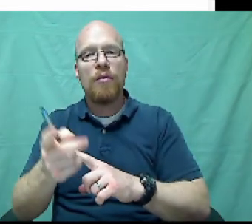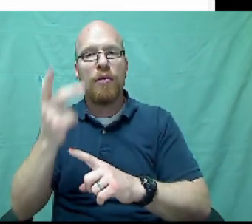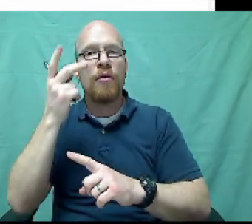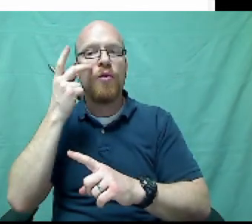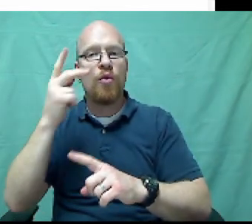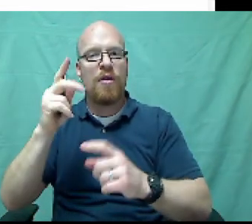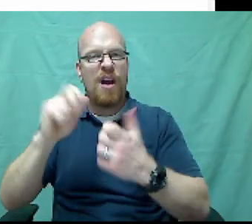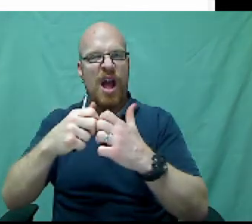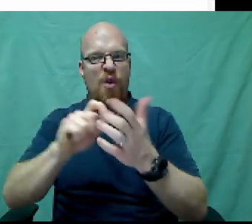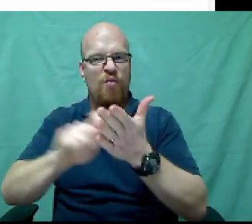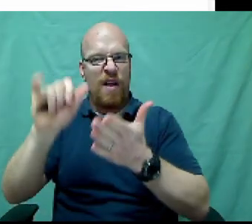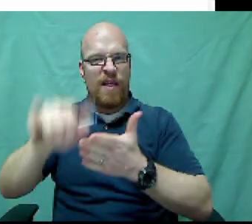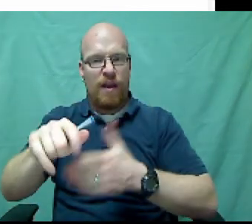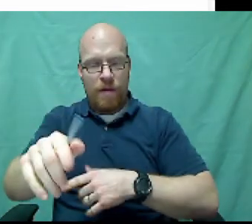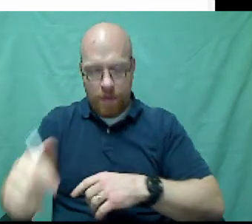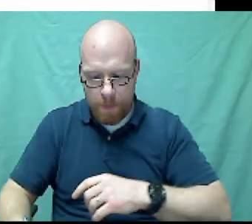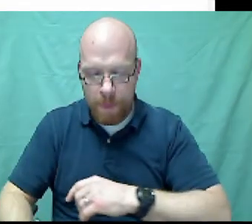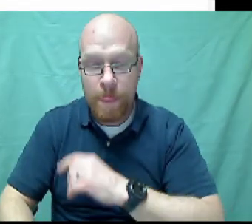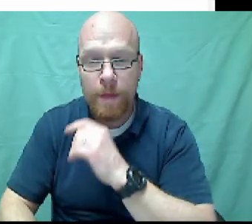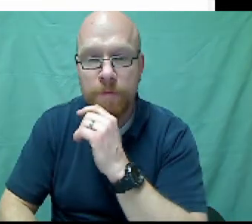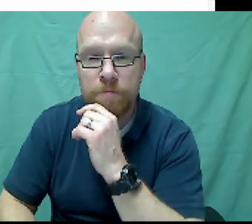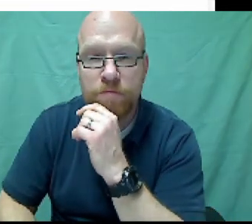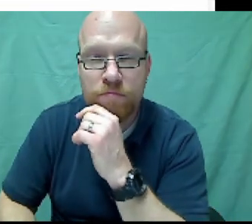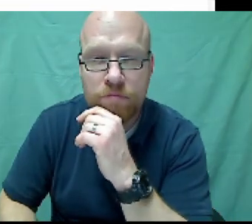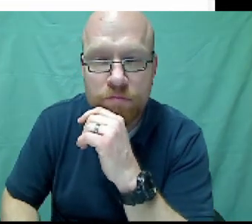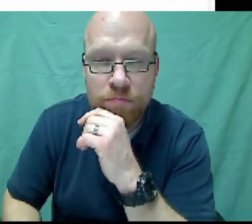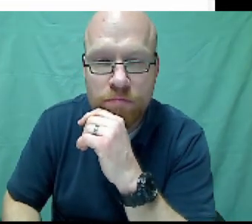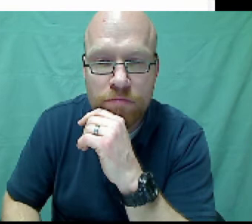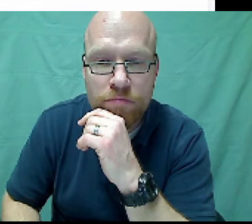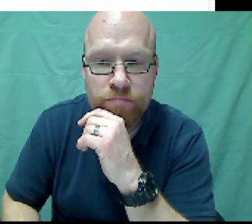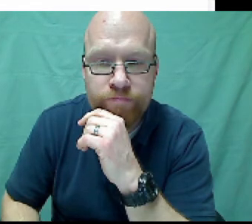we need to know how to write this range.